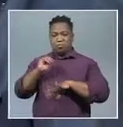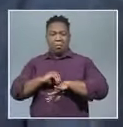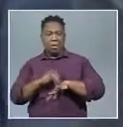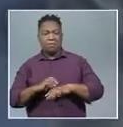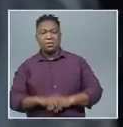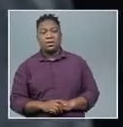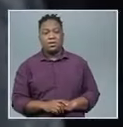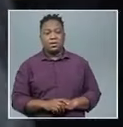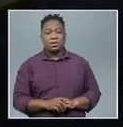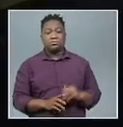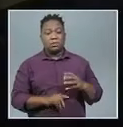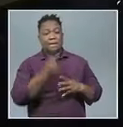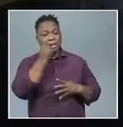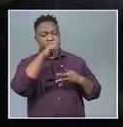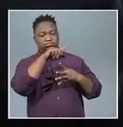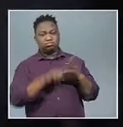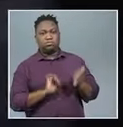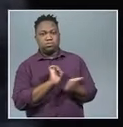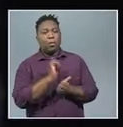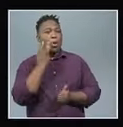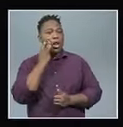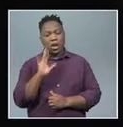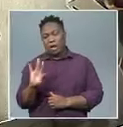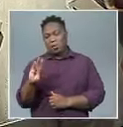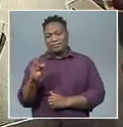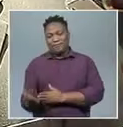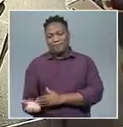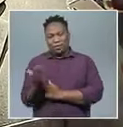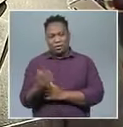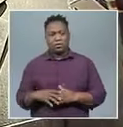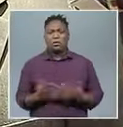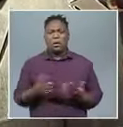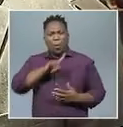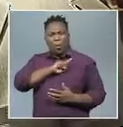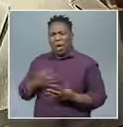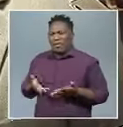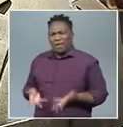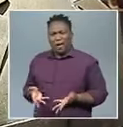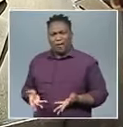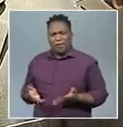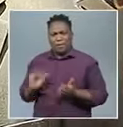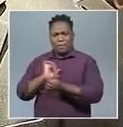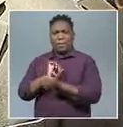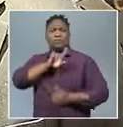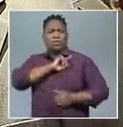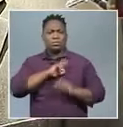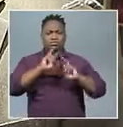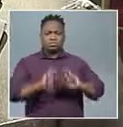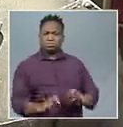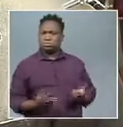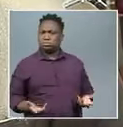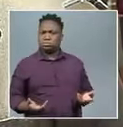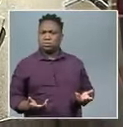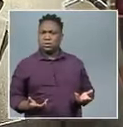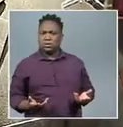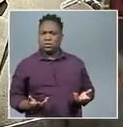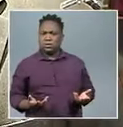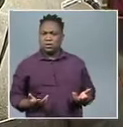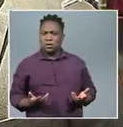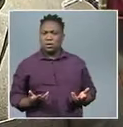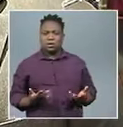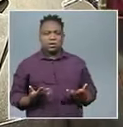Hawks arrested the men on Wednesday morning. Why now? Well, it's based on investigations. I mean, we made it